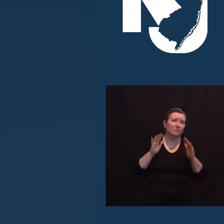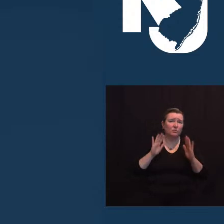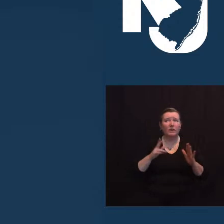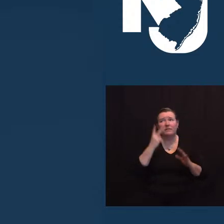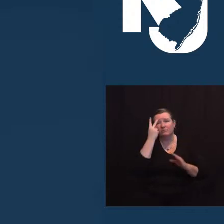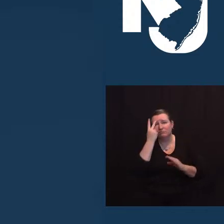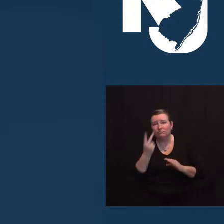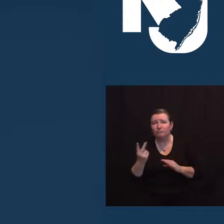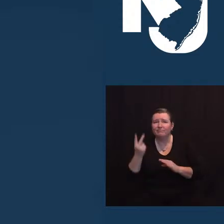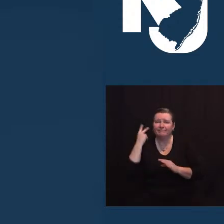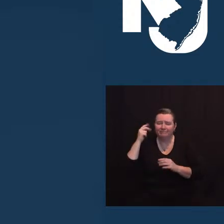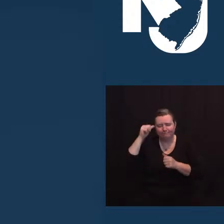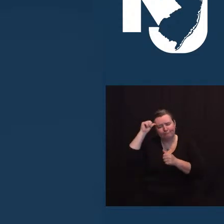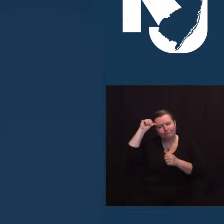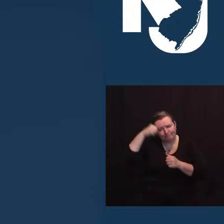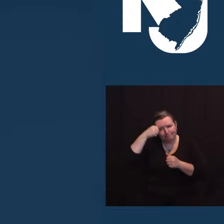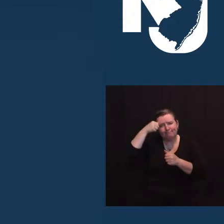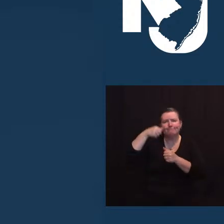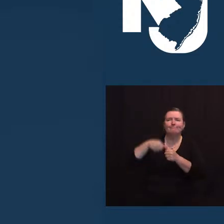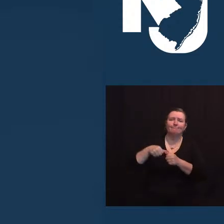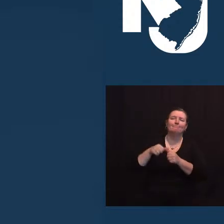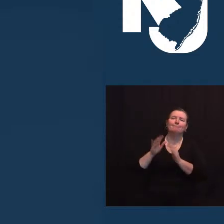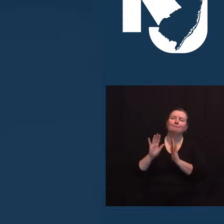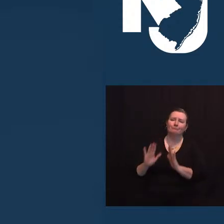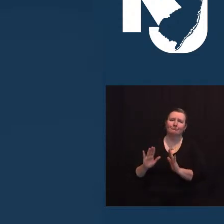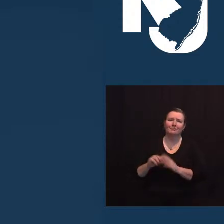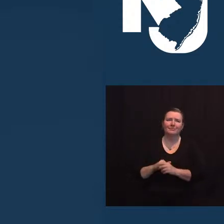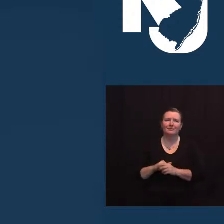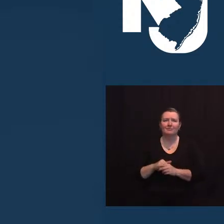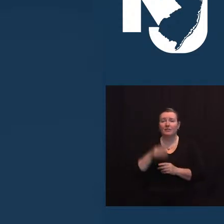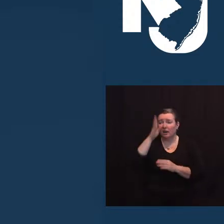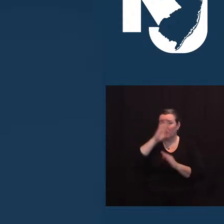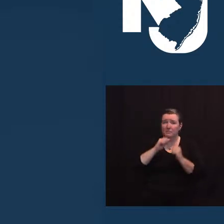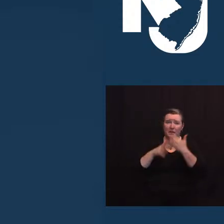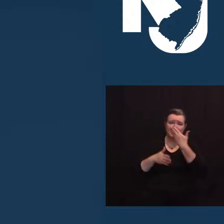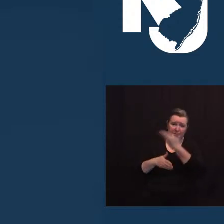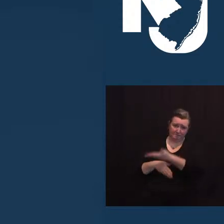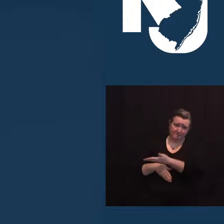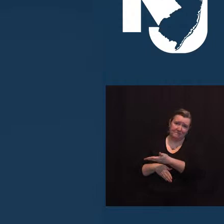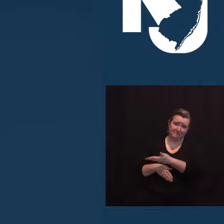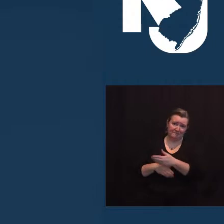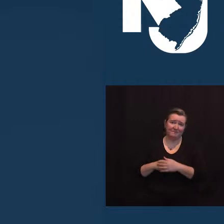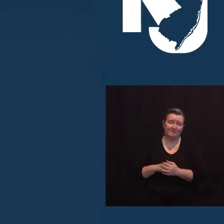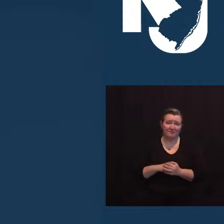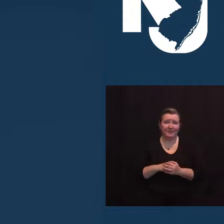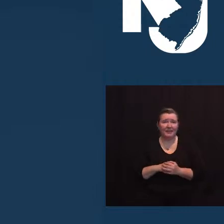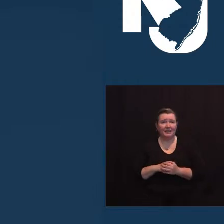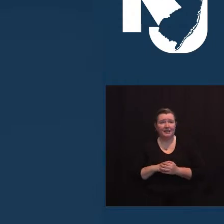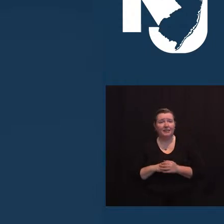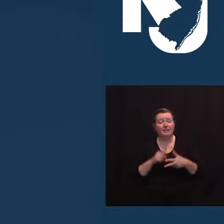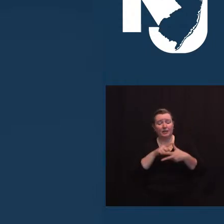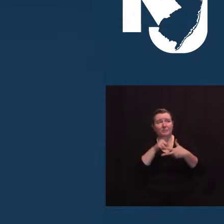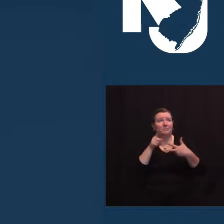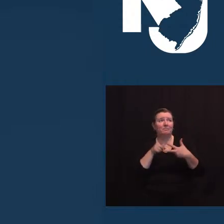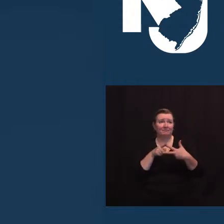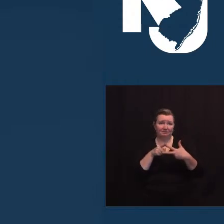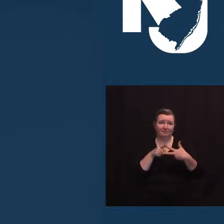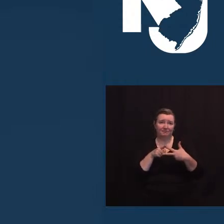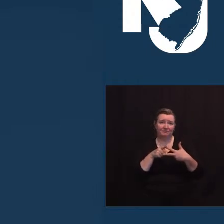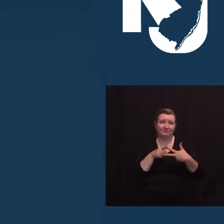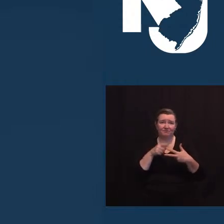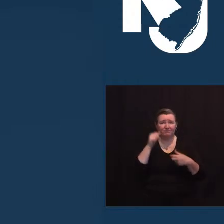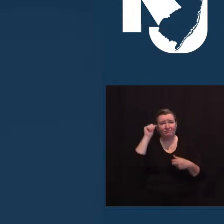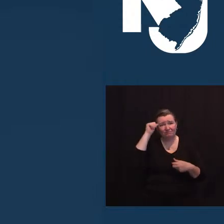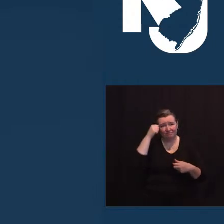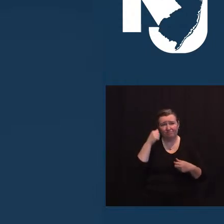God continue to bless and watch over his memory and his extraordinary family. Next up, we recall one of the